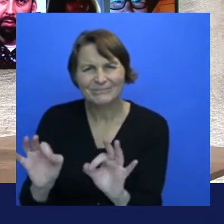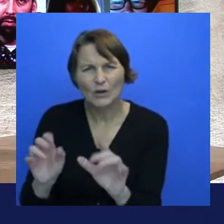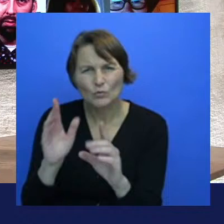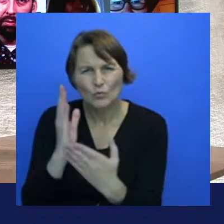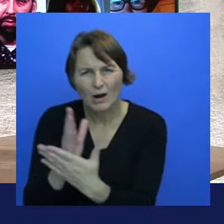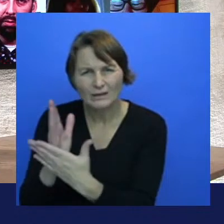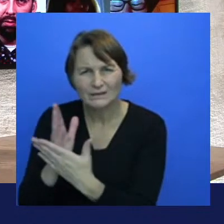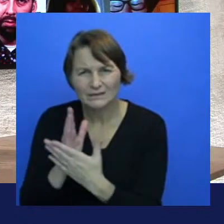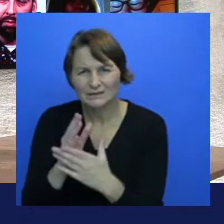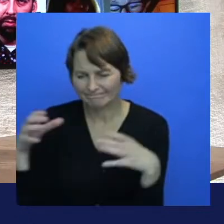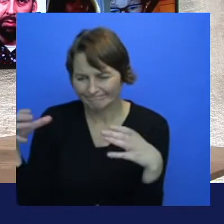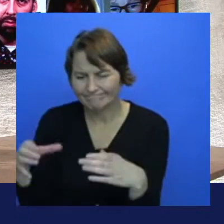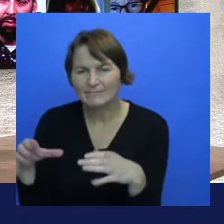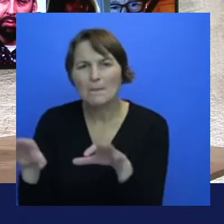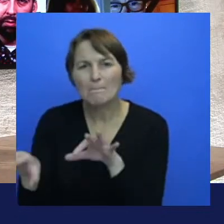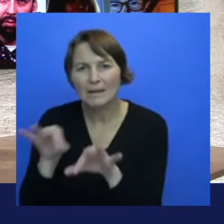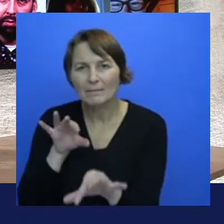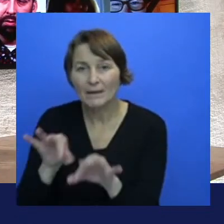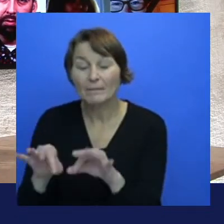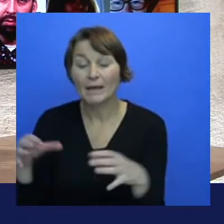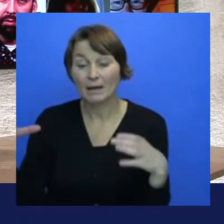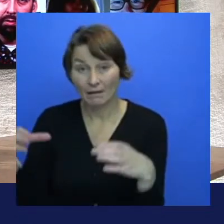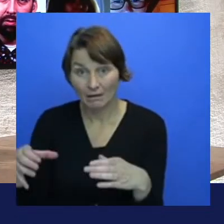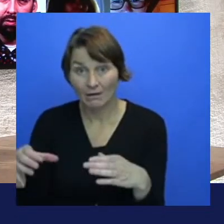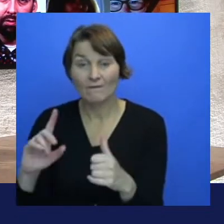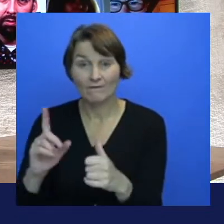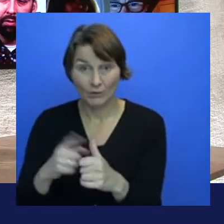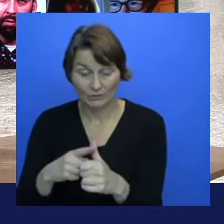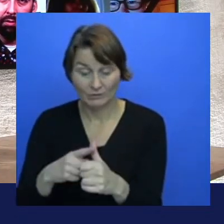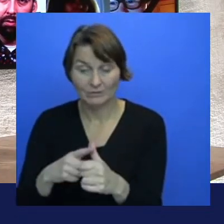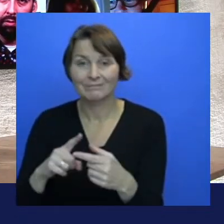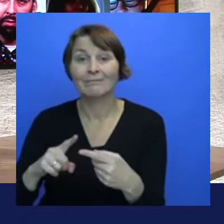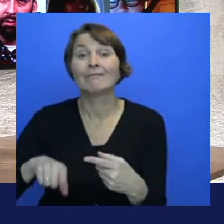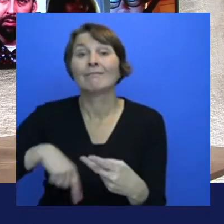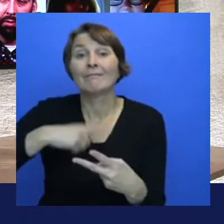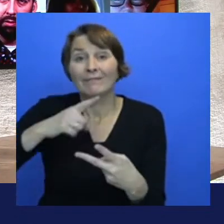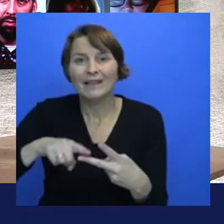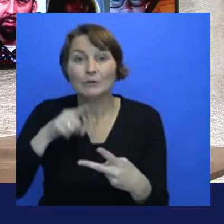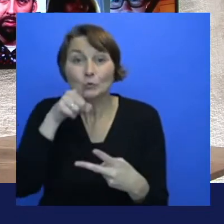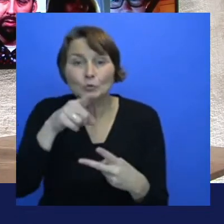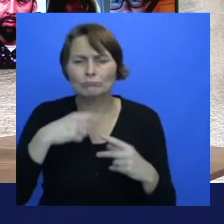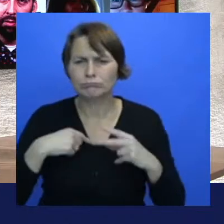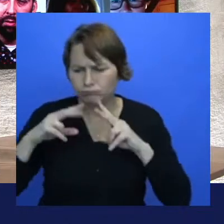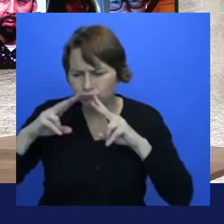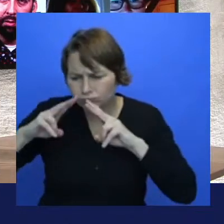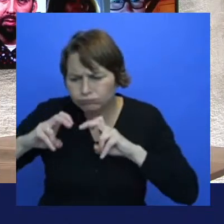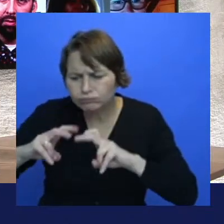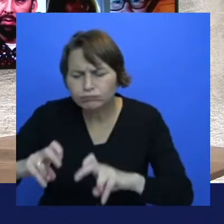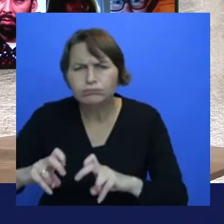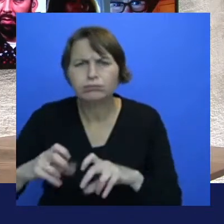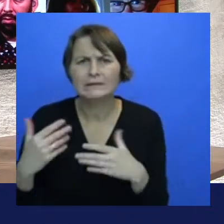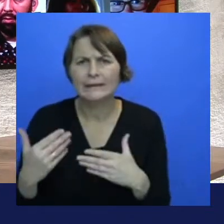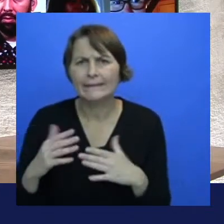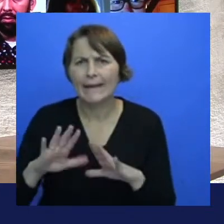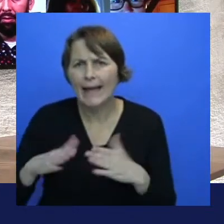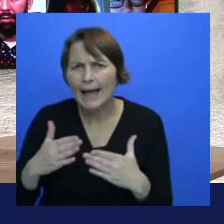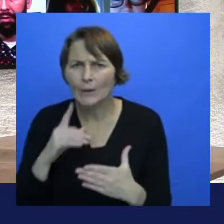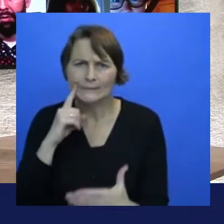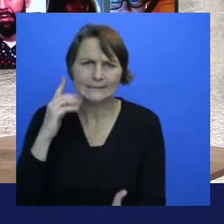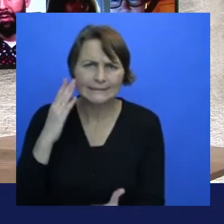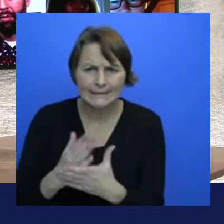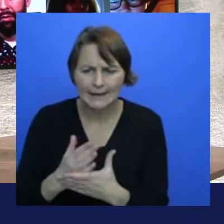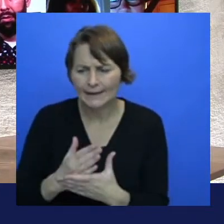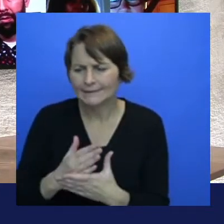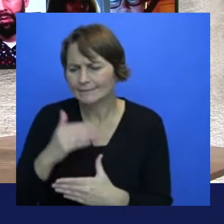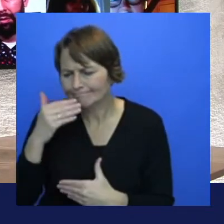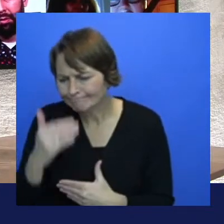And after that, as a researcher, you make steps, right? You make decisions, so make sure you document